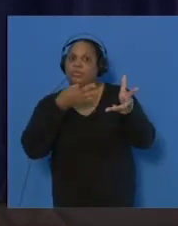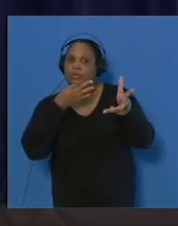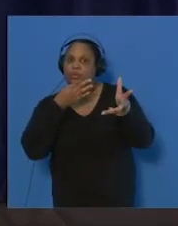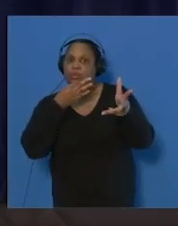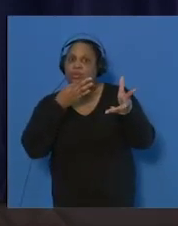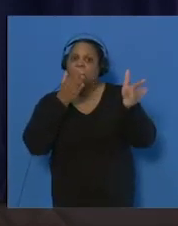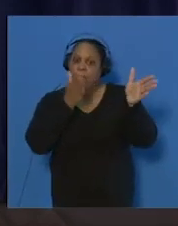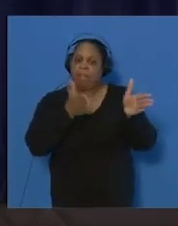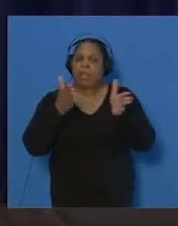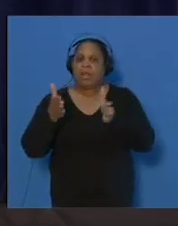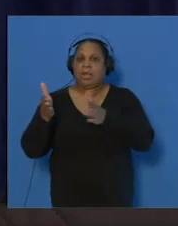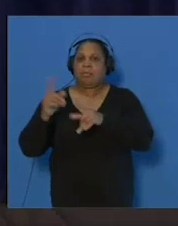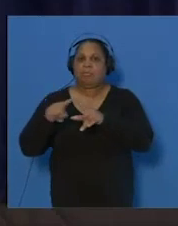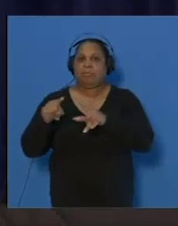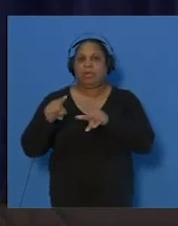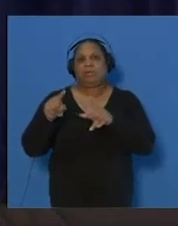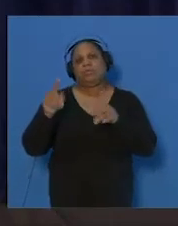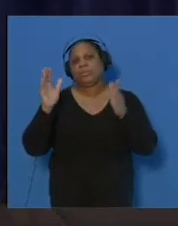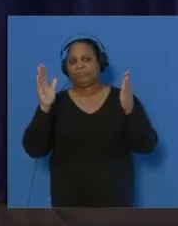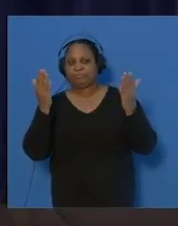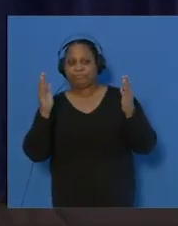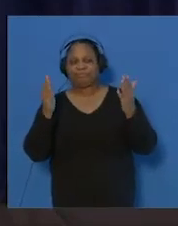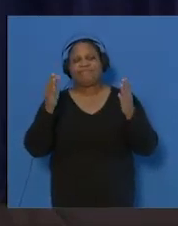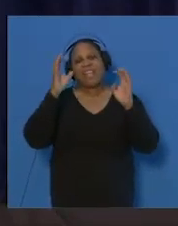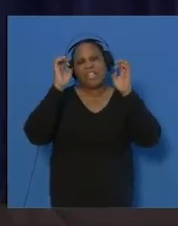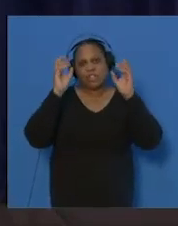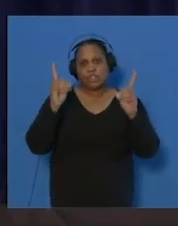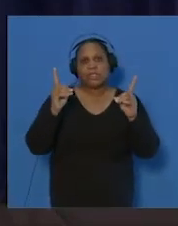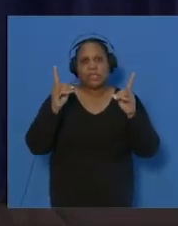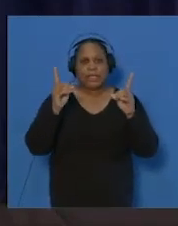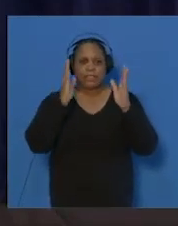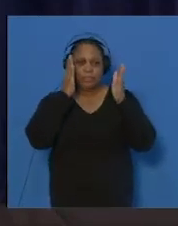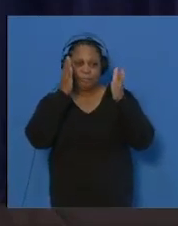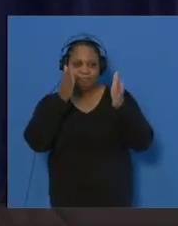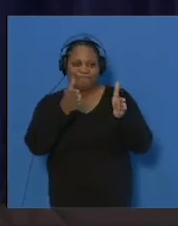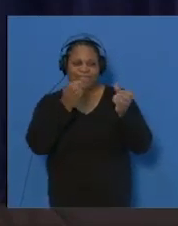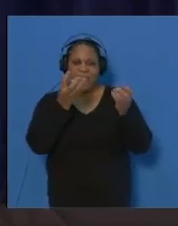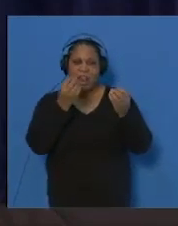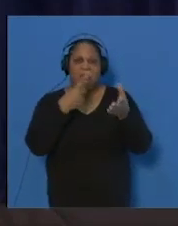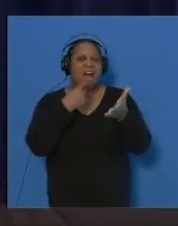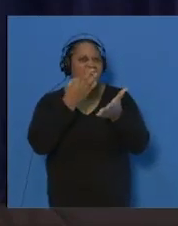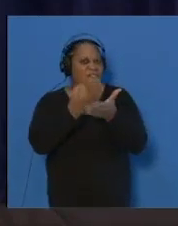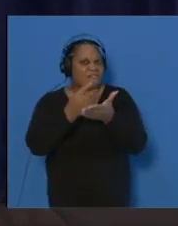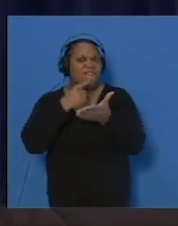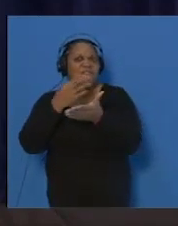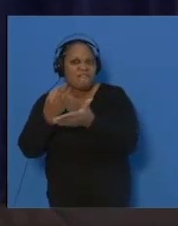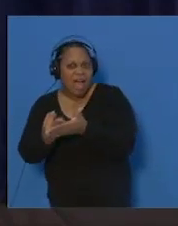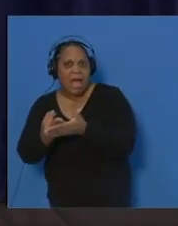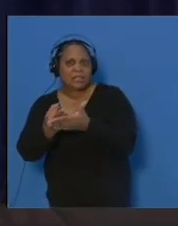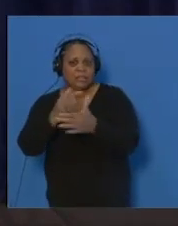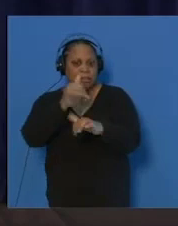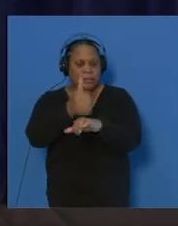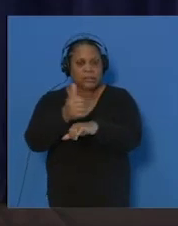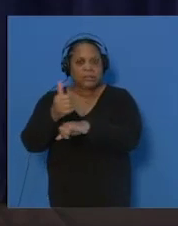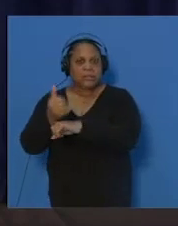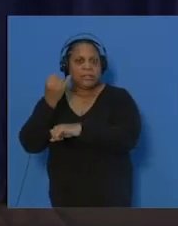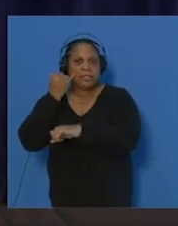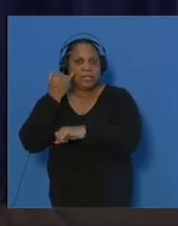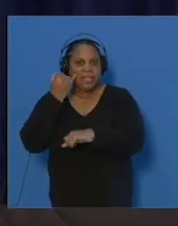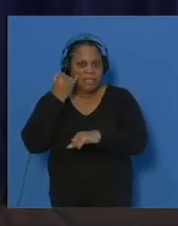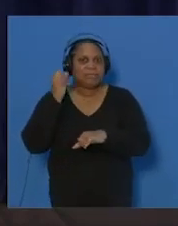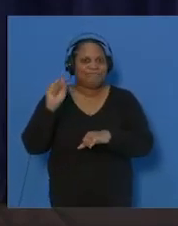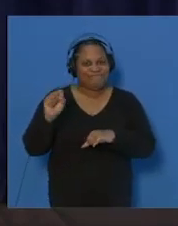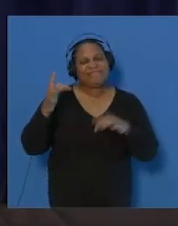when we are looking at the particular issue of education, there's a number of factors which have to come into place if there is a